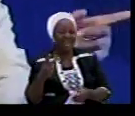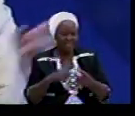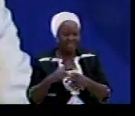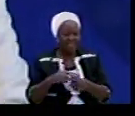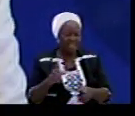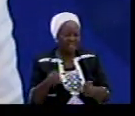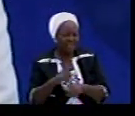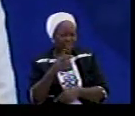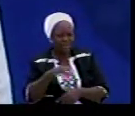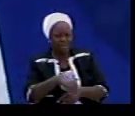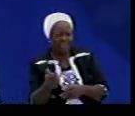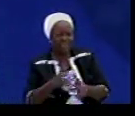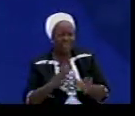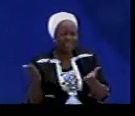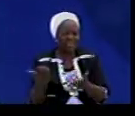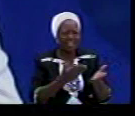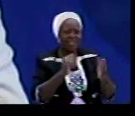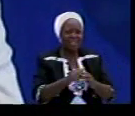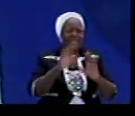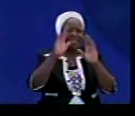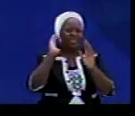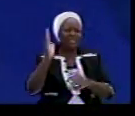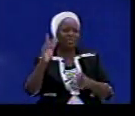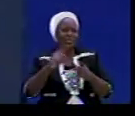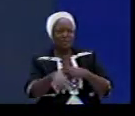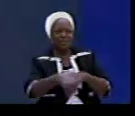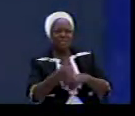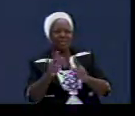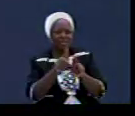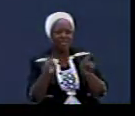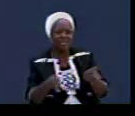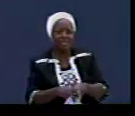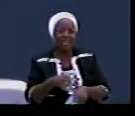have seen, they also will hear and they will see.